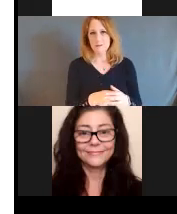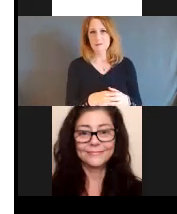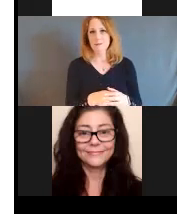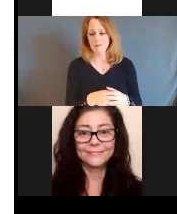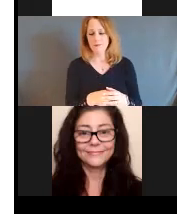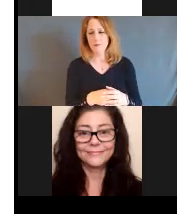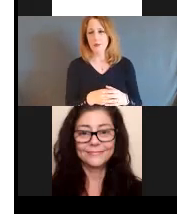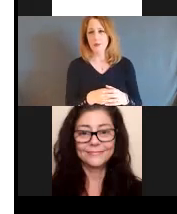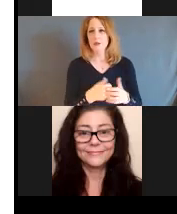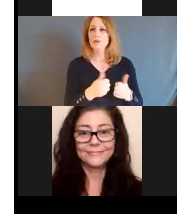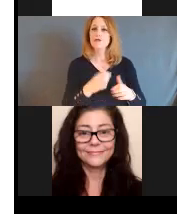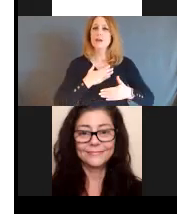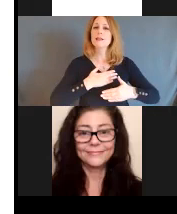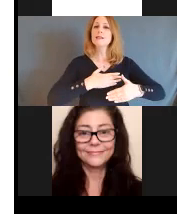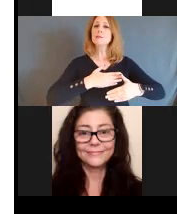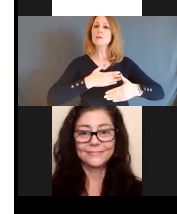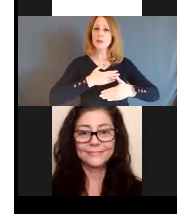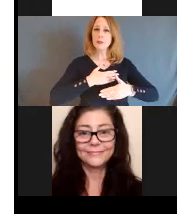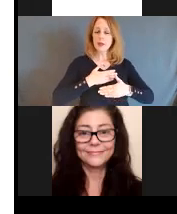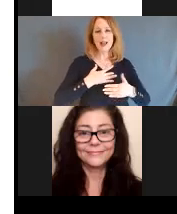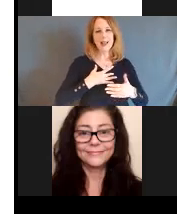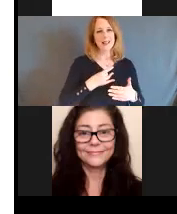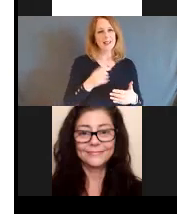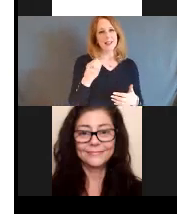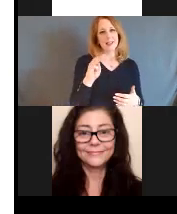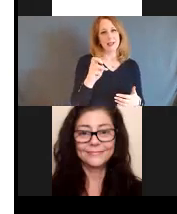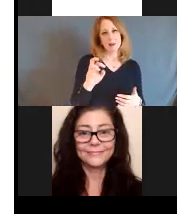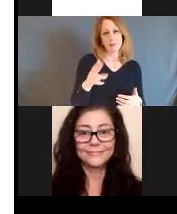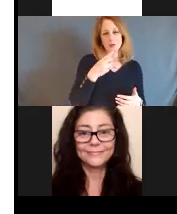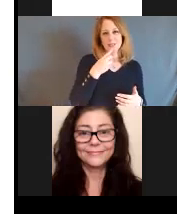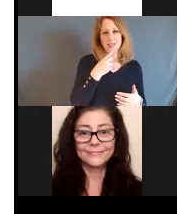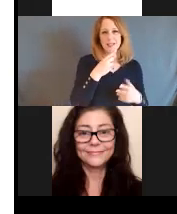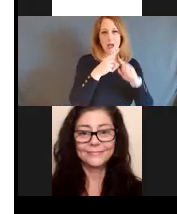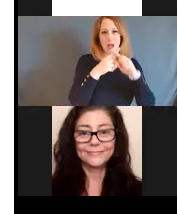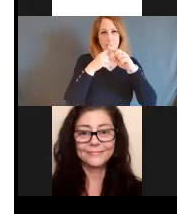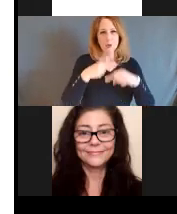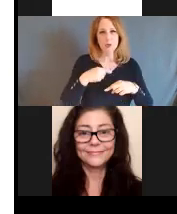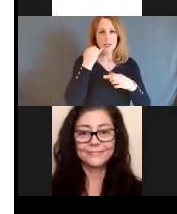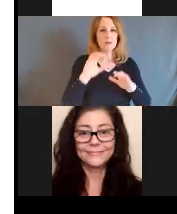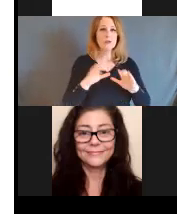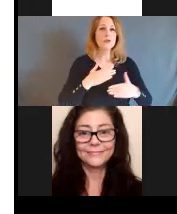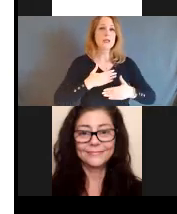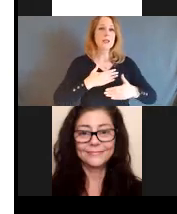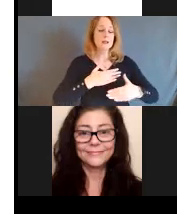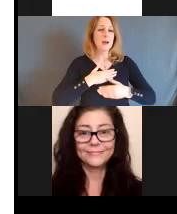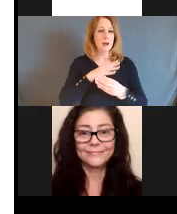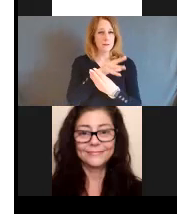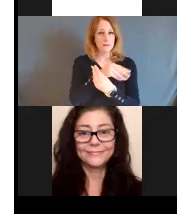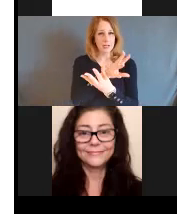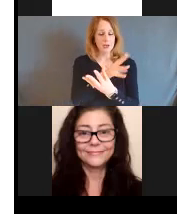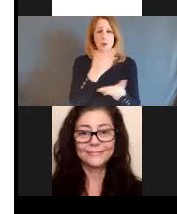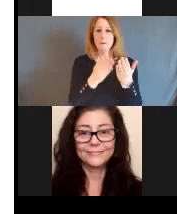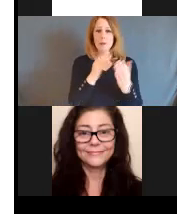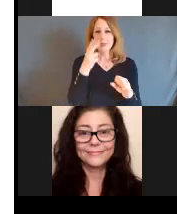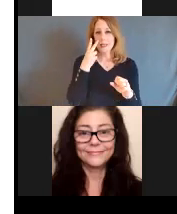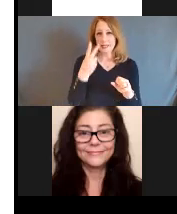trying some deep breathing with them. And I like what Amber says here about being unmuted. If you're doing deep breathing on video, they might be able to see you,